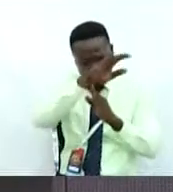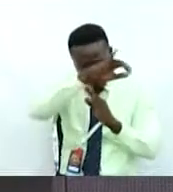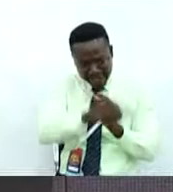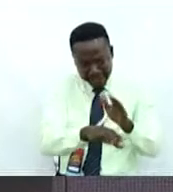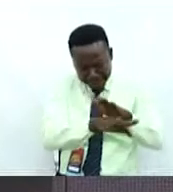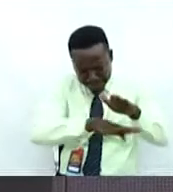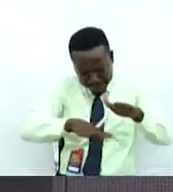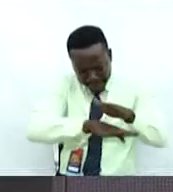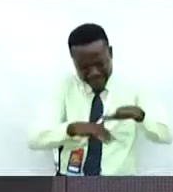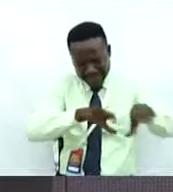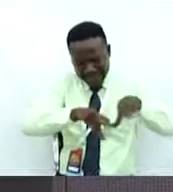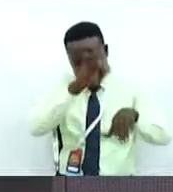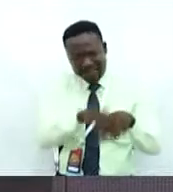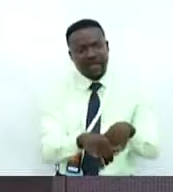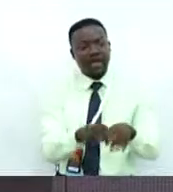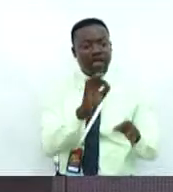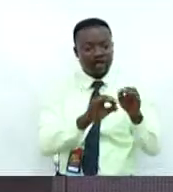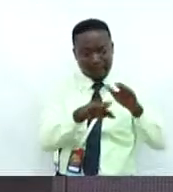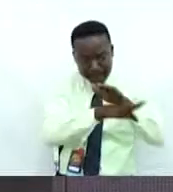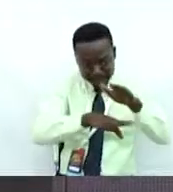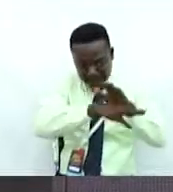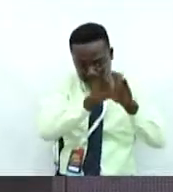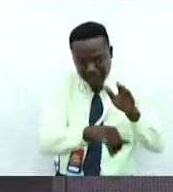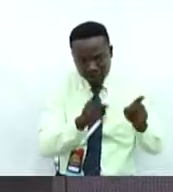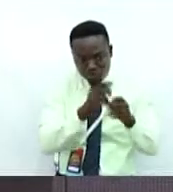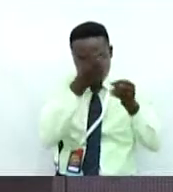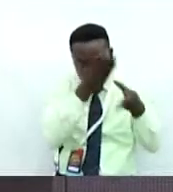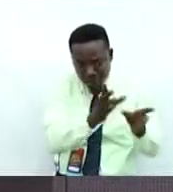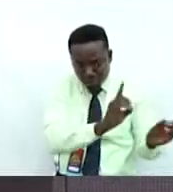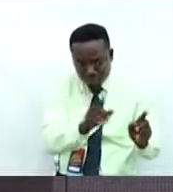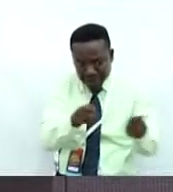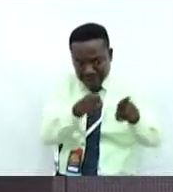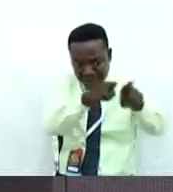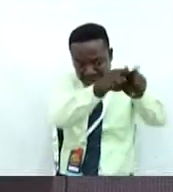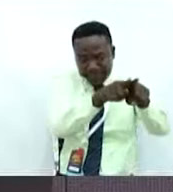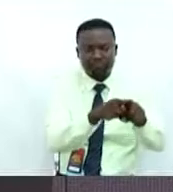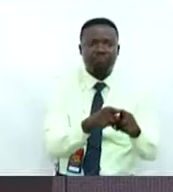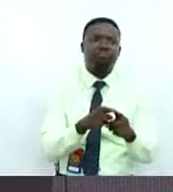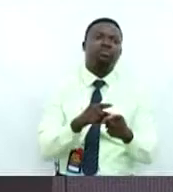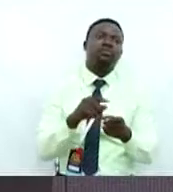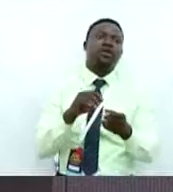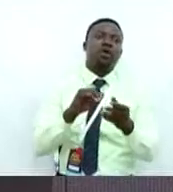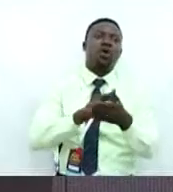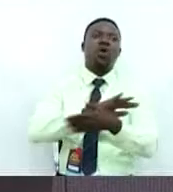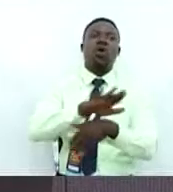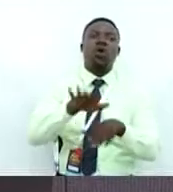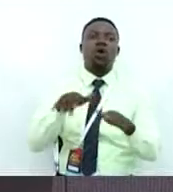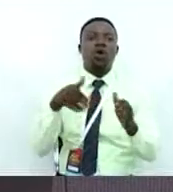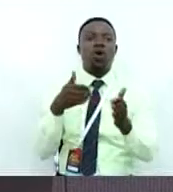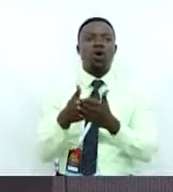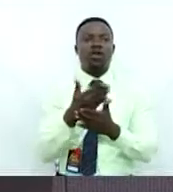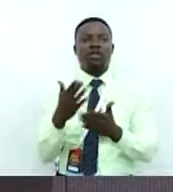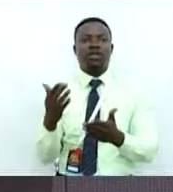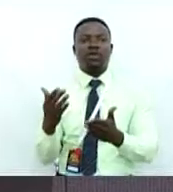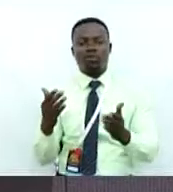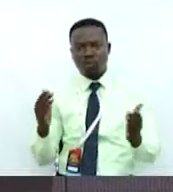basic things. Once you put the basic things to work, those things would